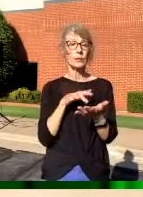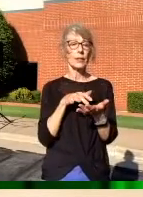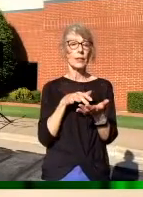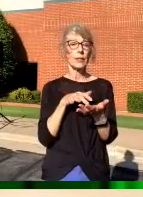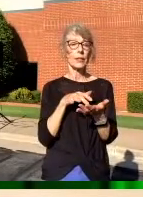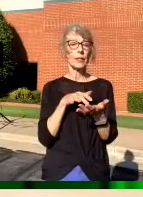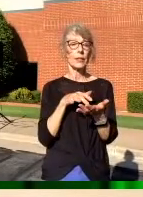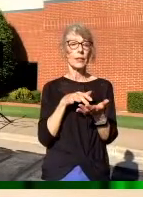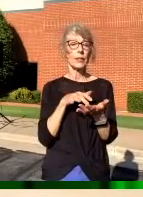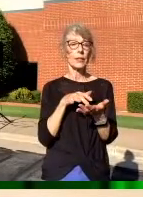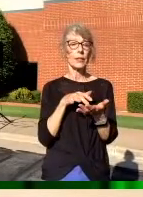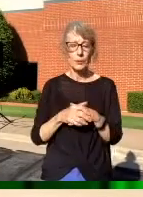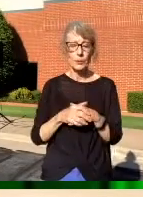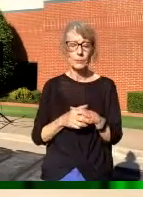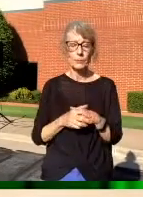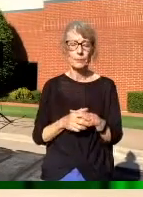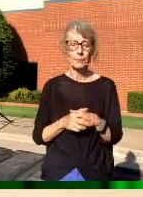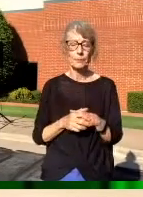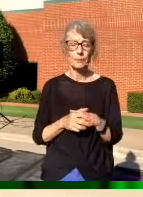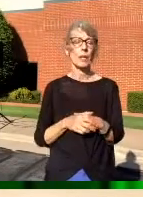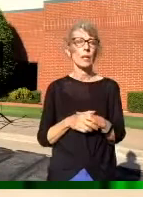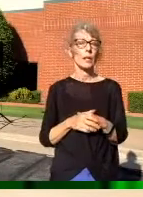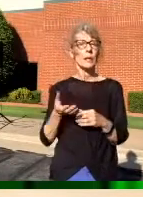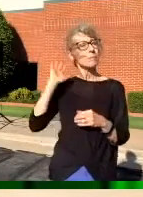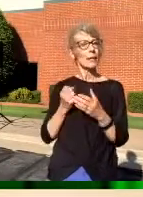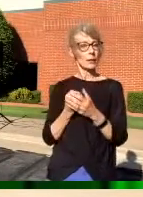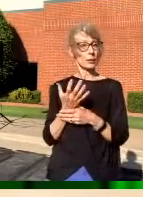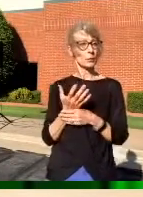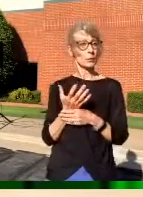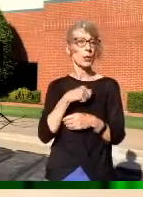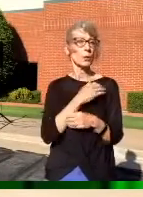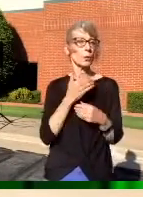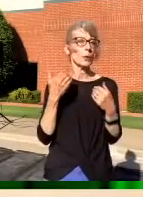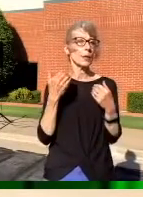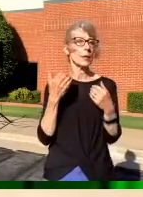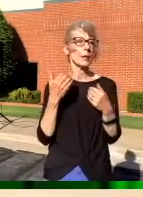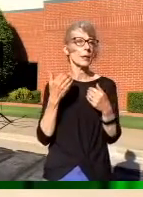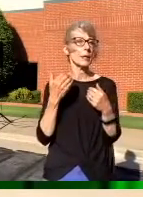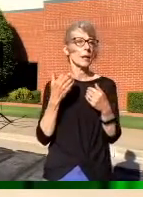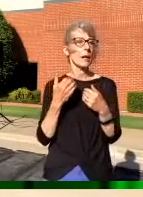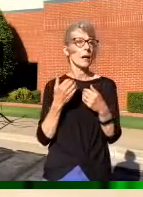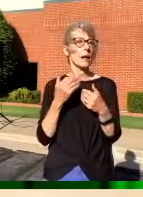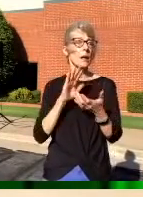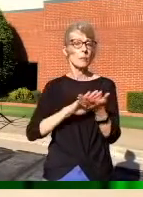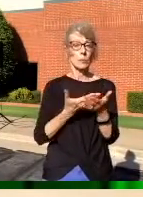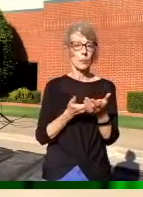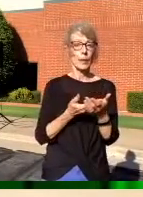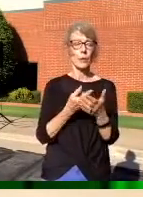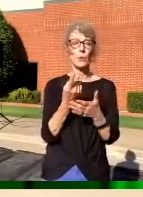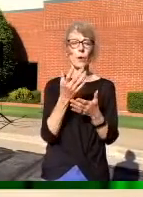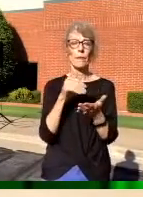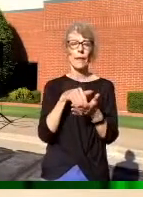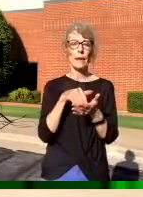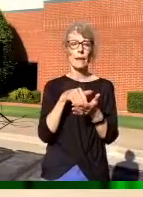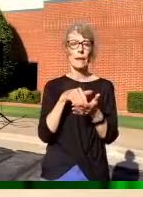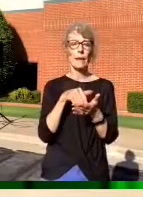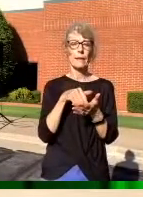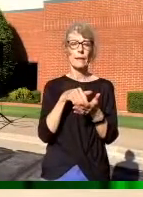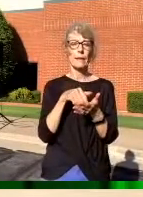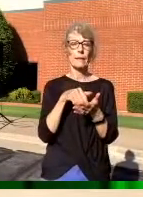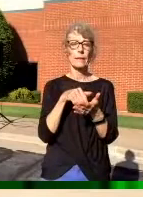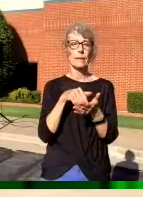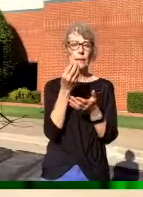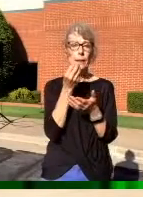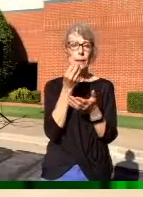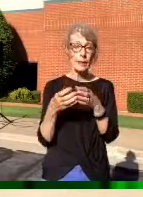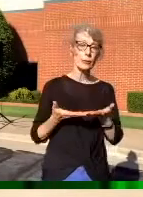broke out in the spring, we prepared 1,000 meals for Orvis Reisner students, 800 care packages for elderly